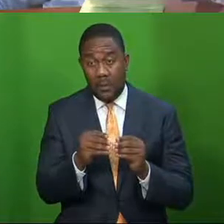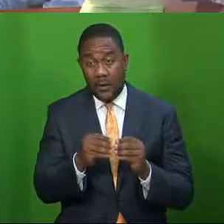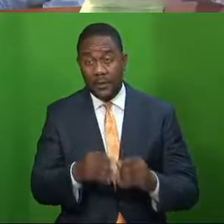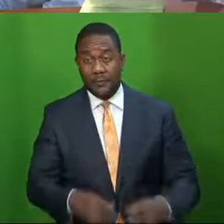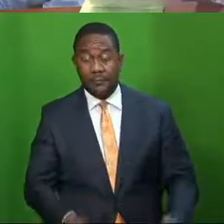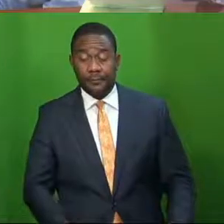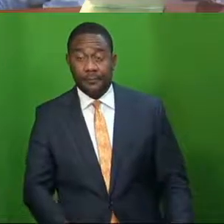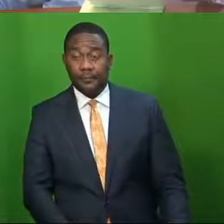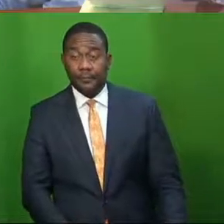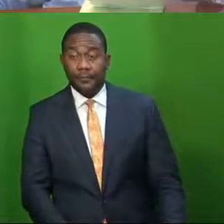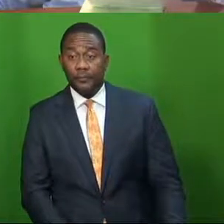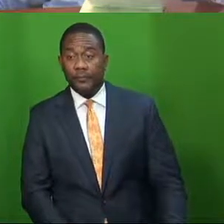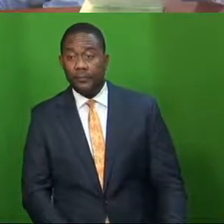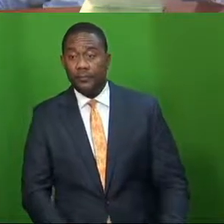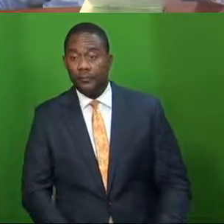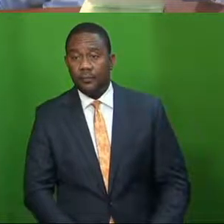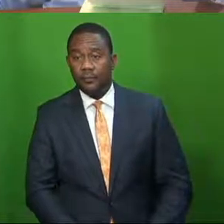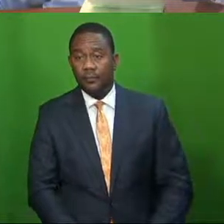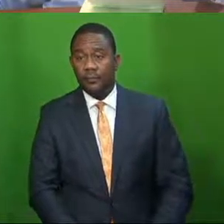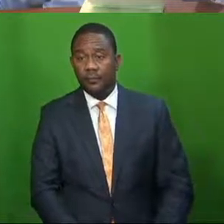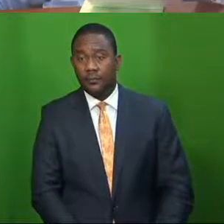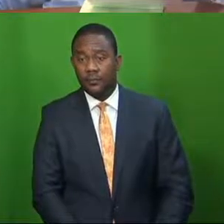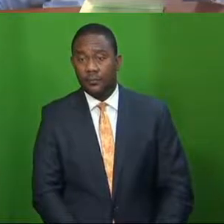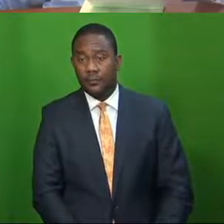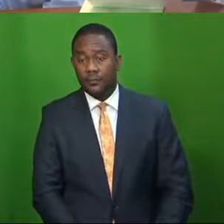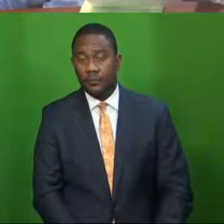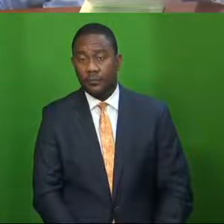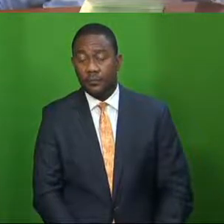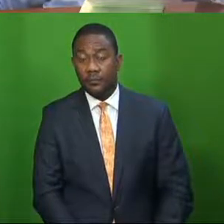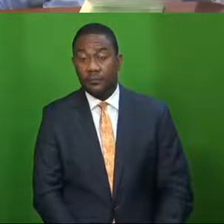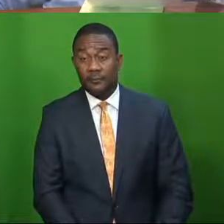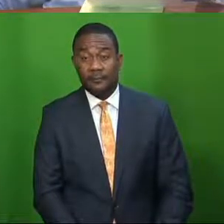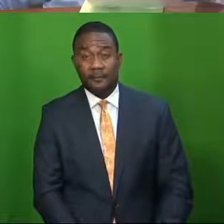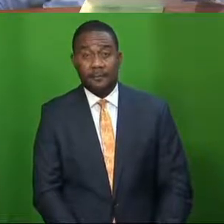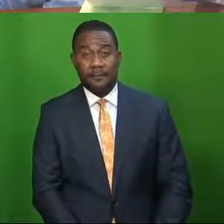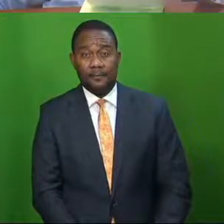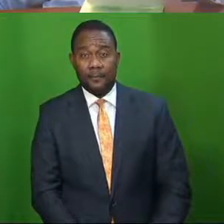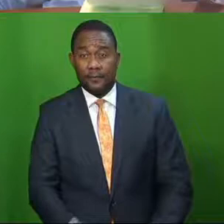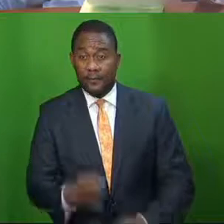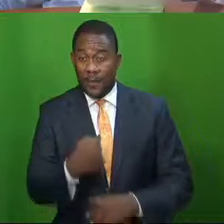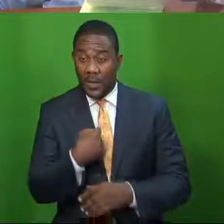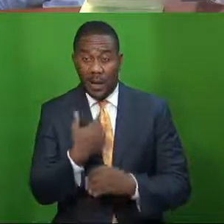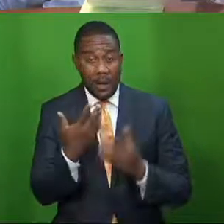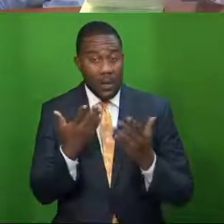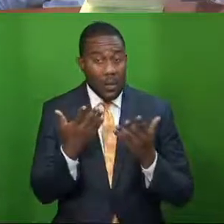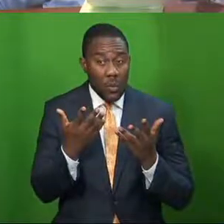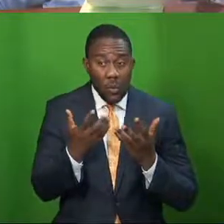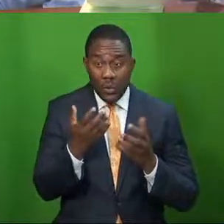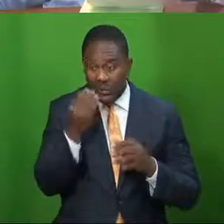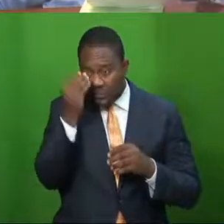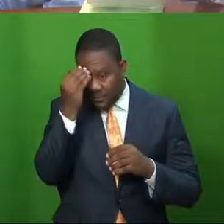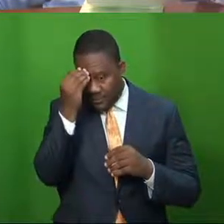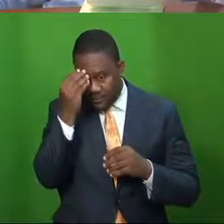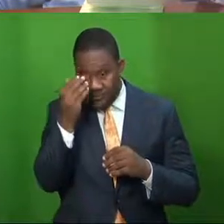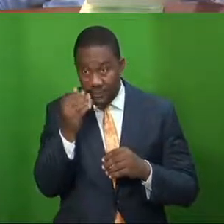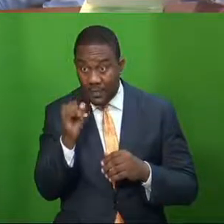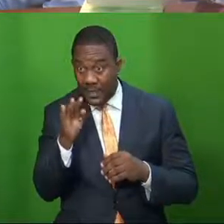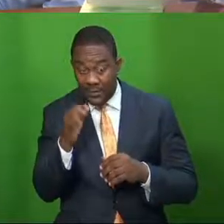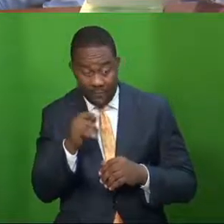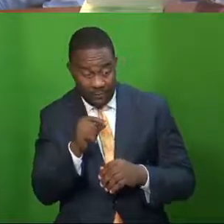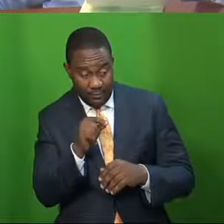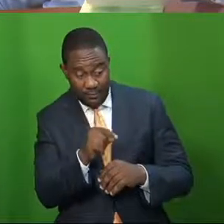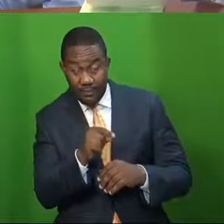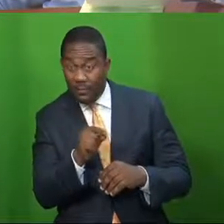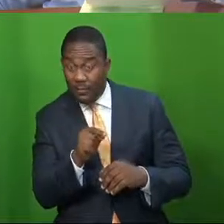Speaker. Mr. Speaker, finally, I would also want to find out from the majority leader